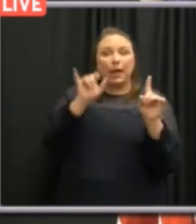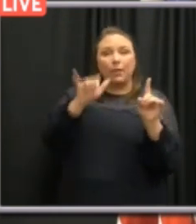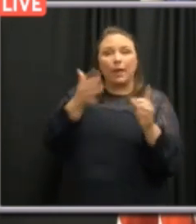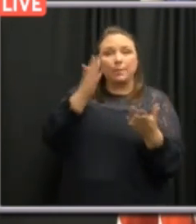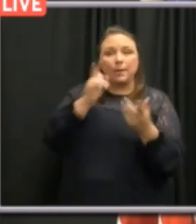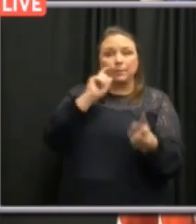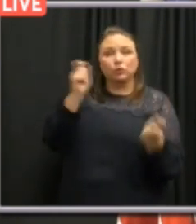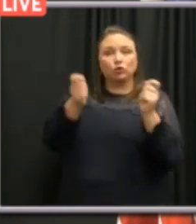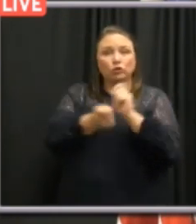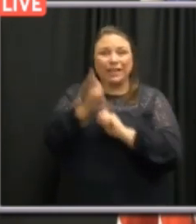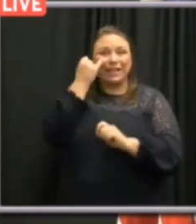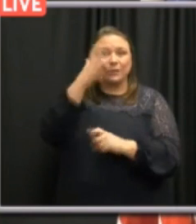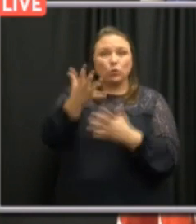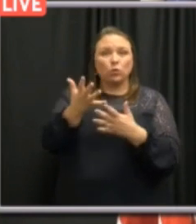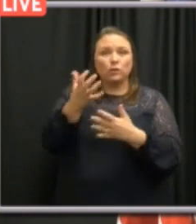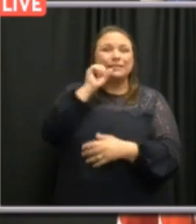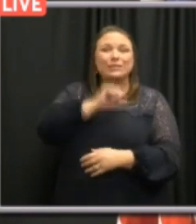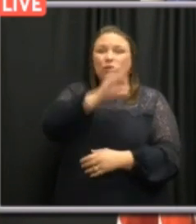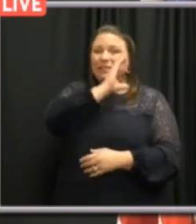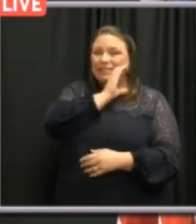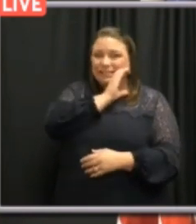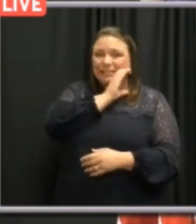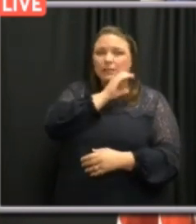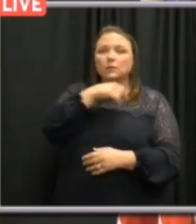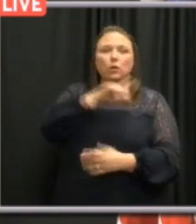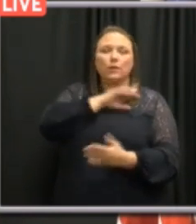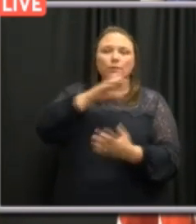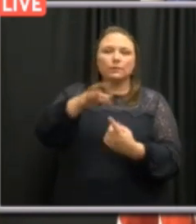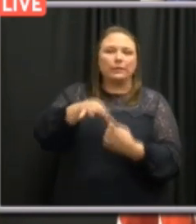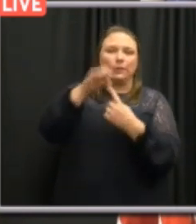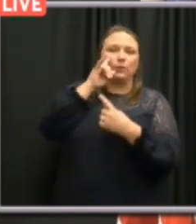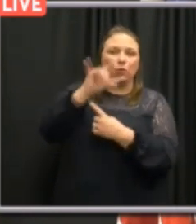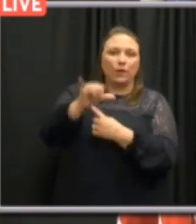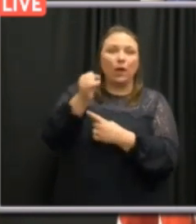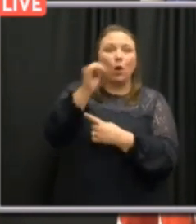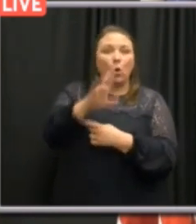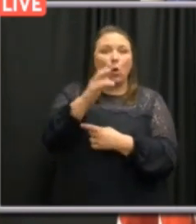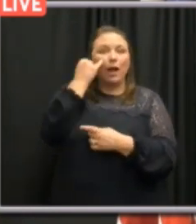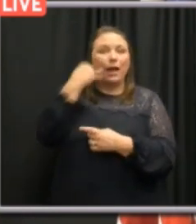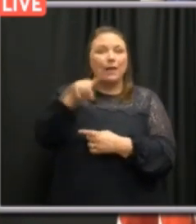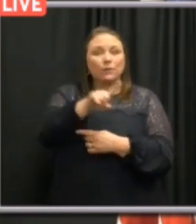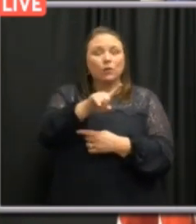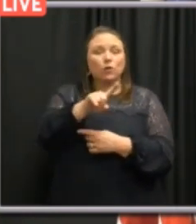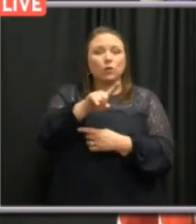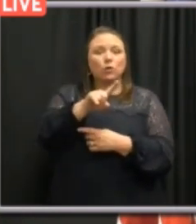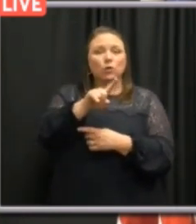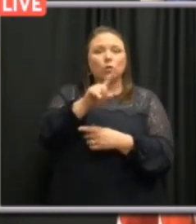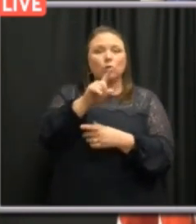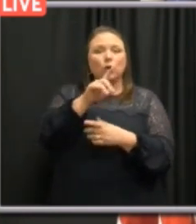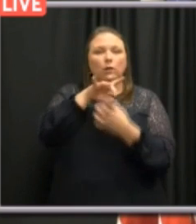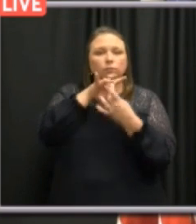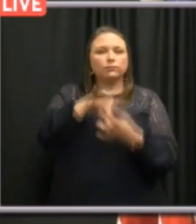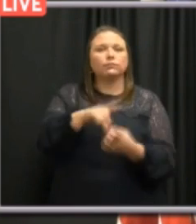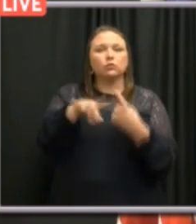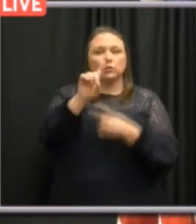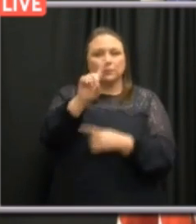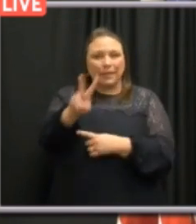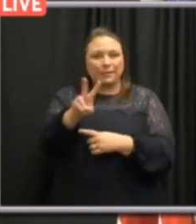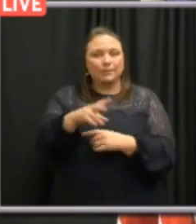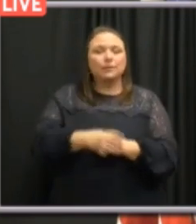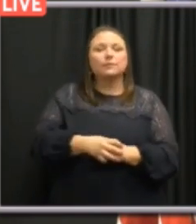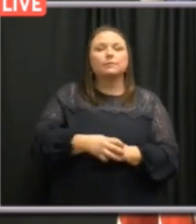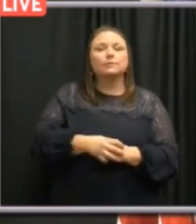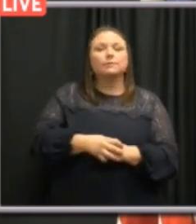change if you are a senior, which we have an exception for, or if you are a victim of domestic violence. Additionally,